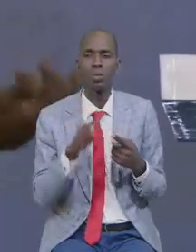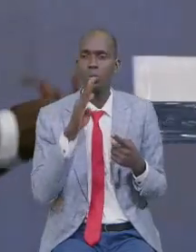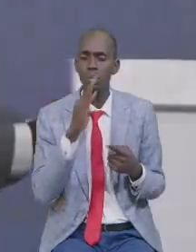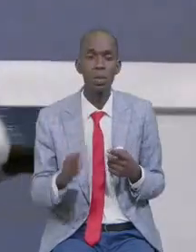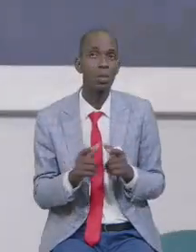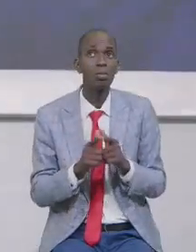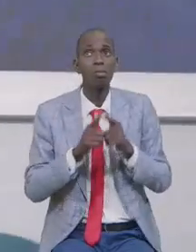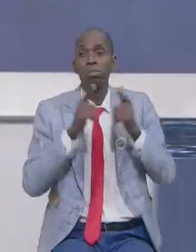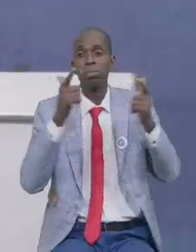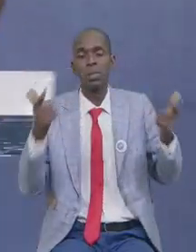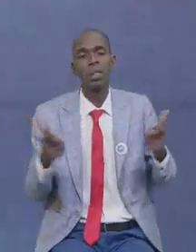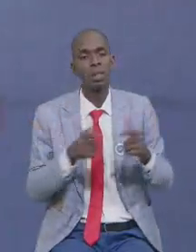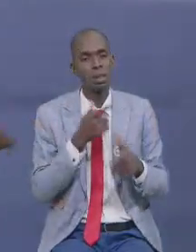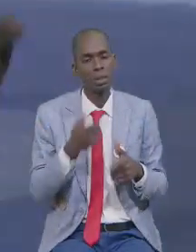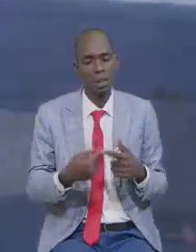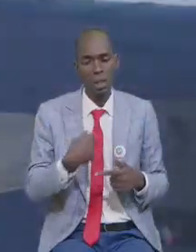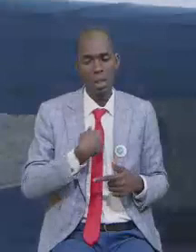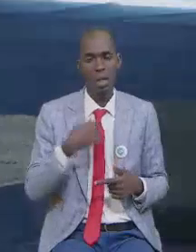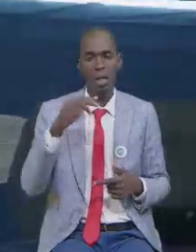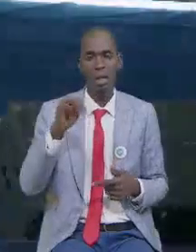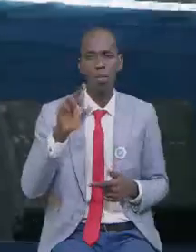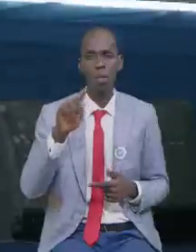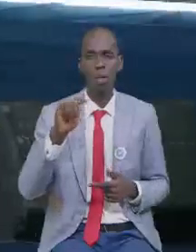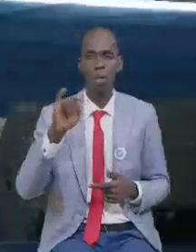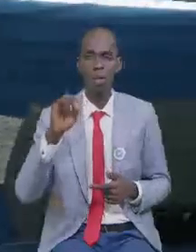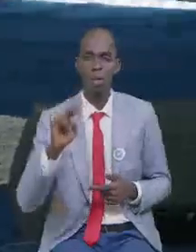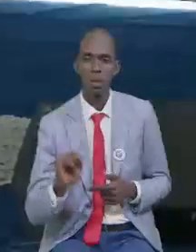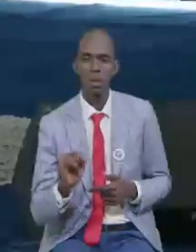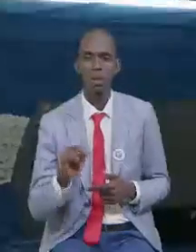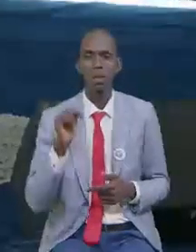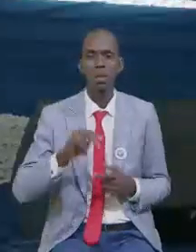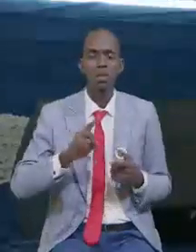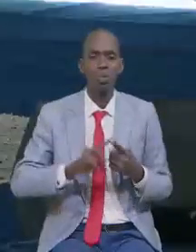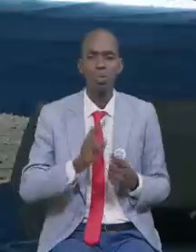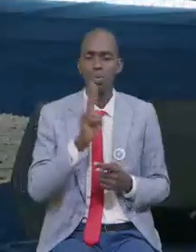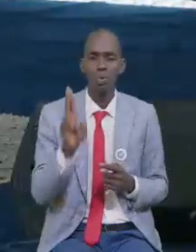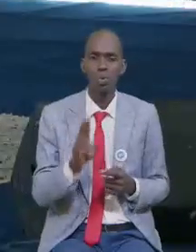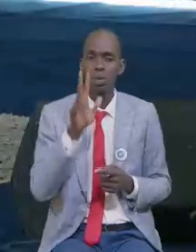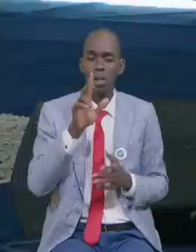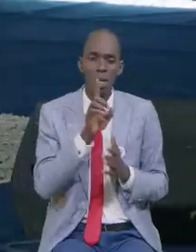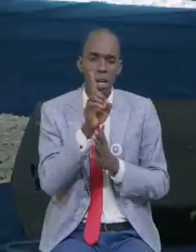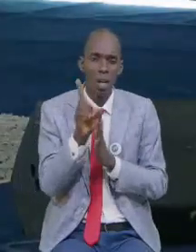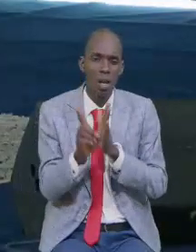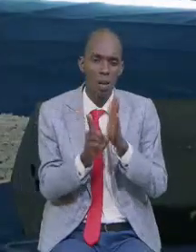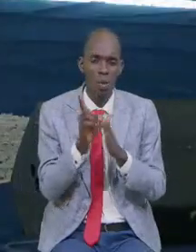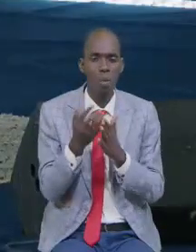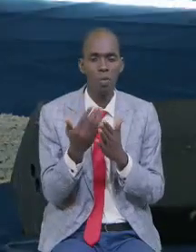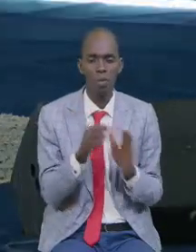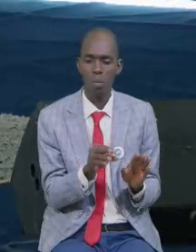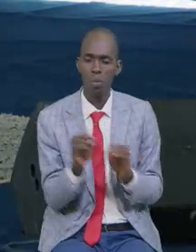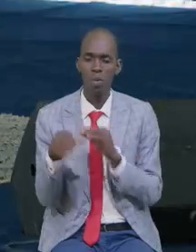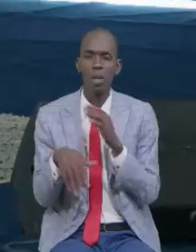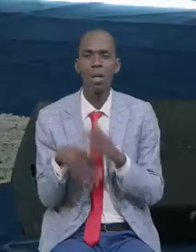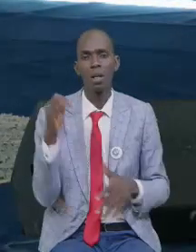I have to spend 3 hours before I go out. It's saying it's when we seek